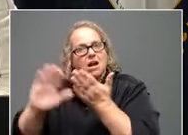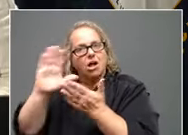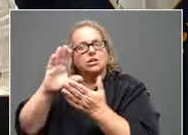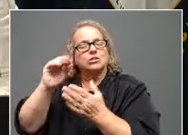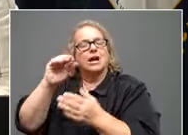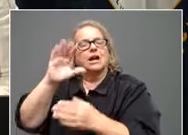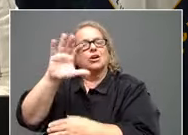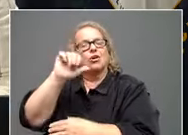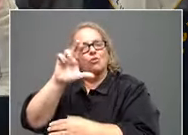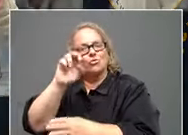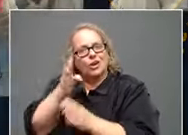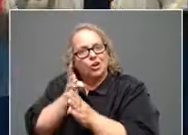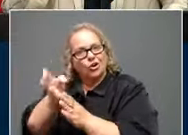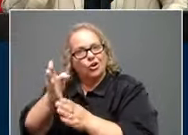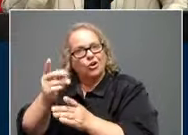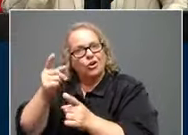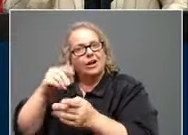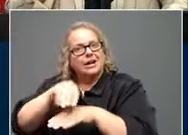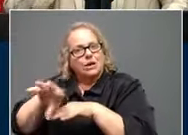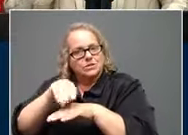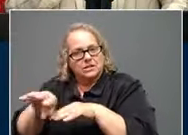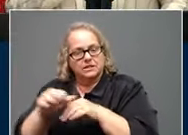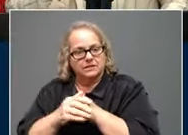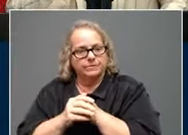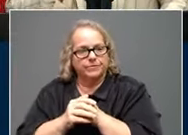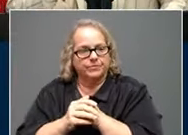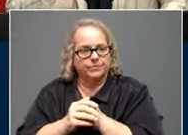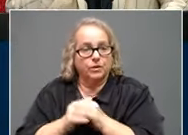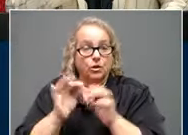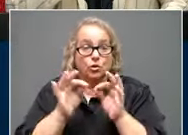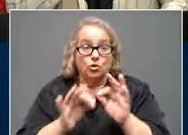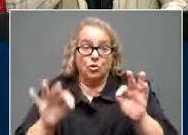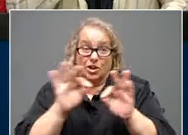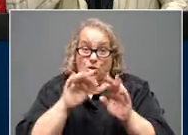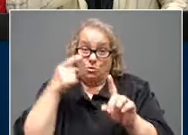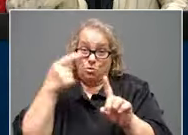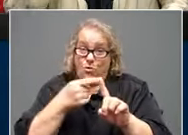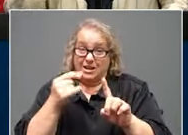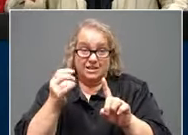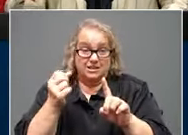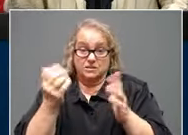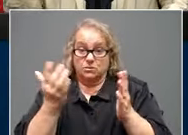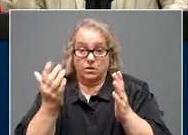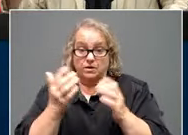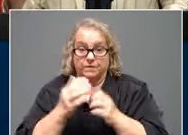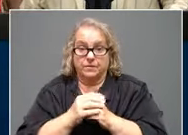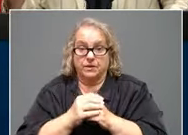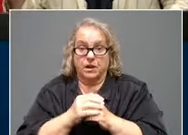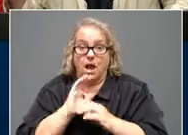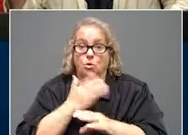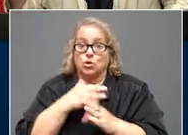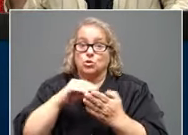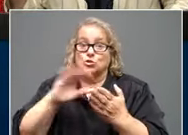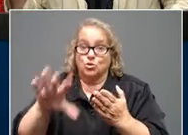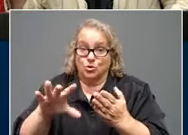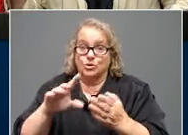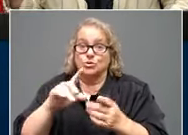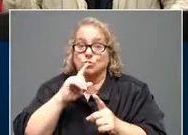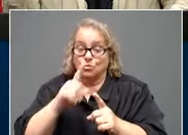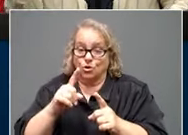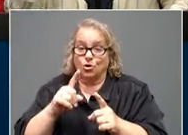counselors. And the critical point here is that we know that our students were outside of school